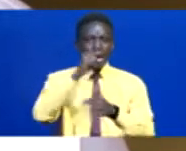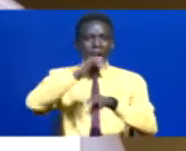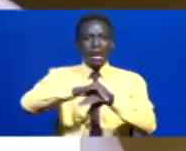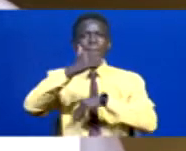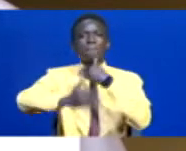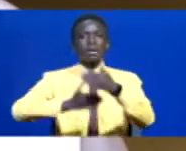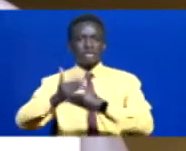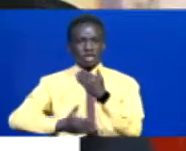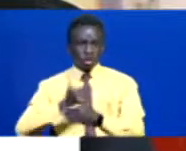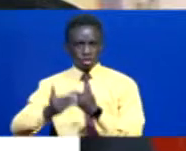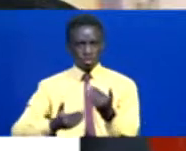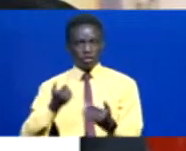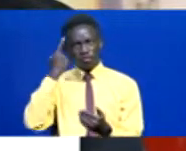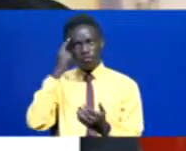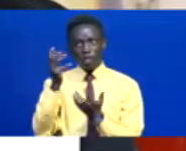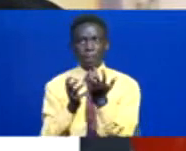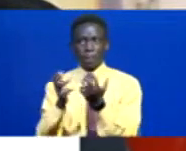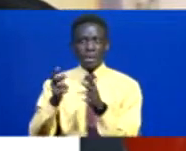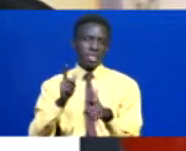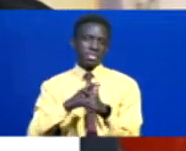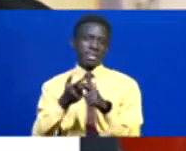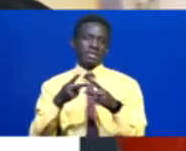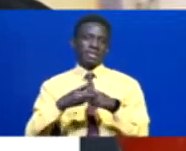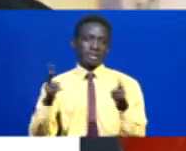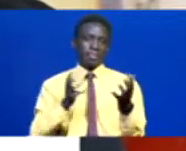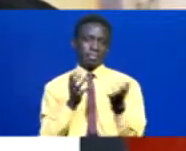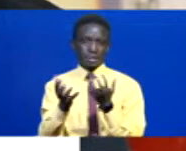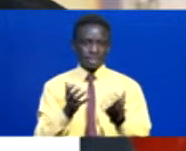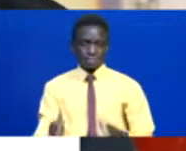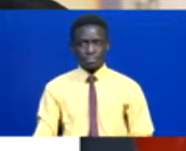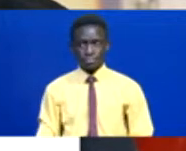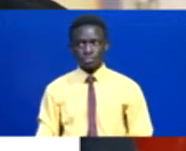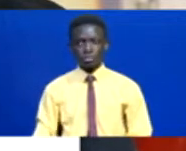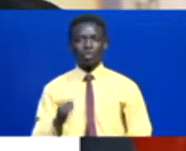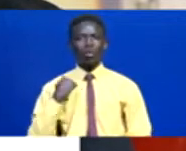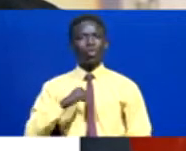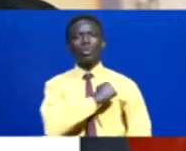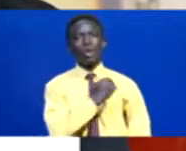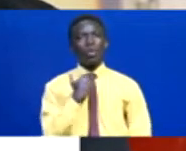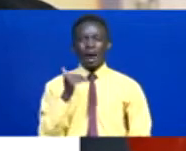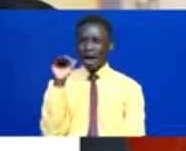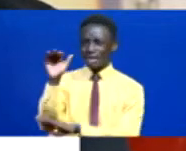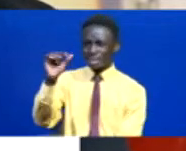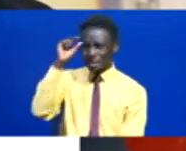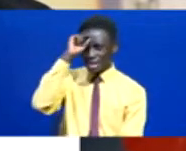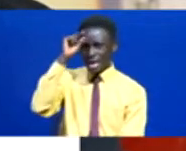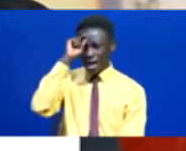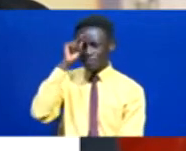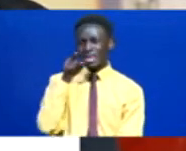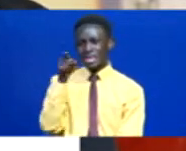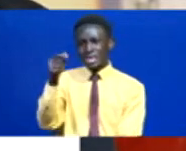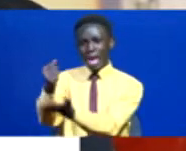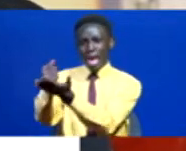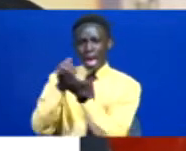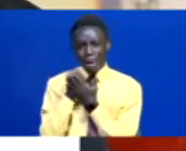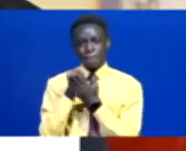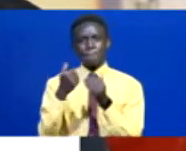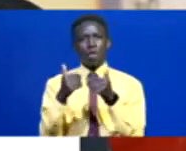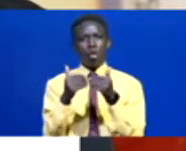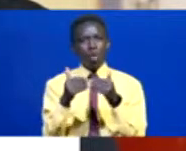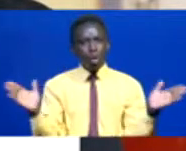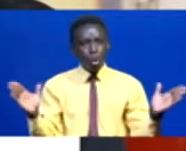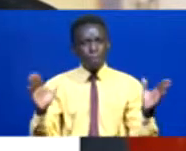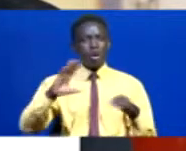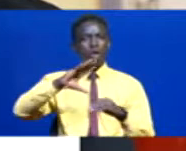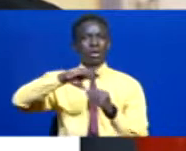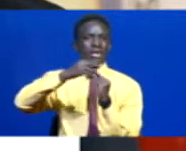trades, waanza biashara. We would like so much to ask the government to create us an opportunity and try us. Even if